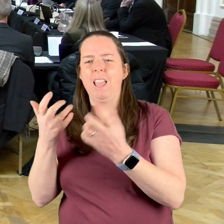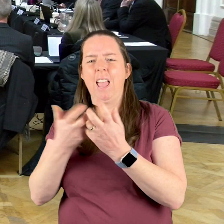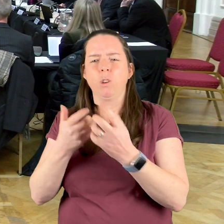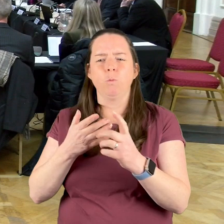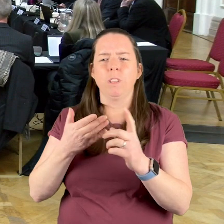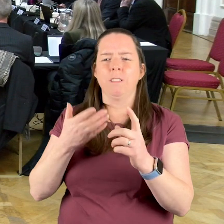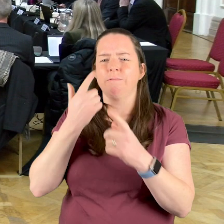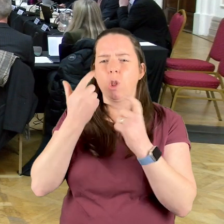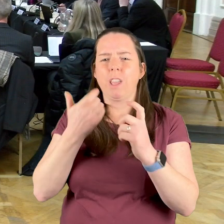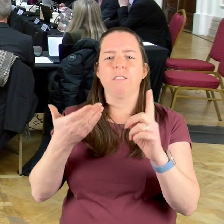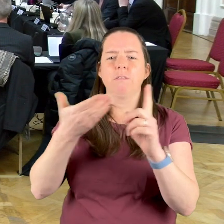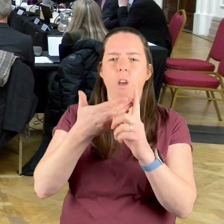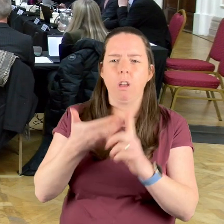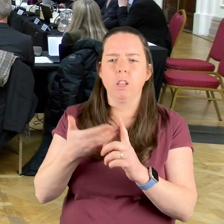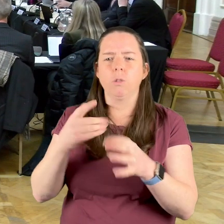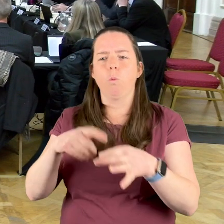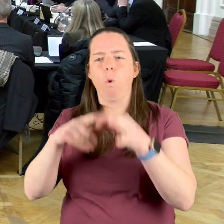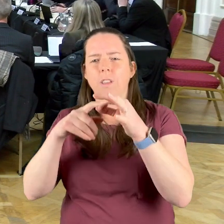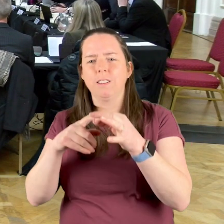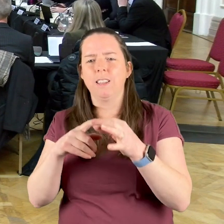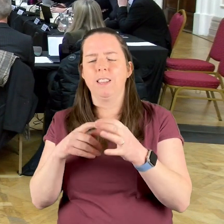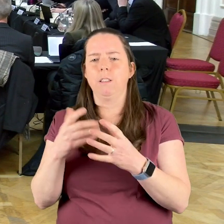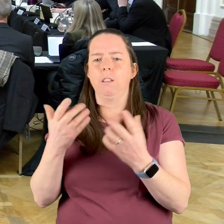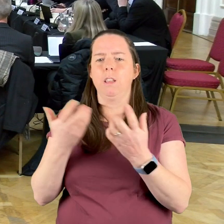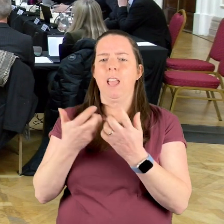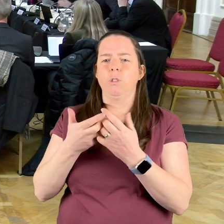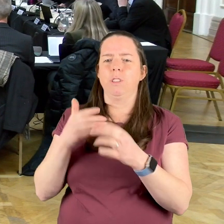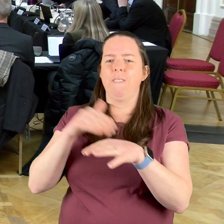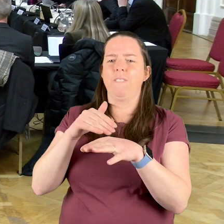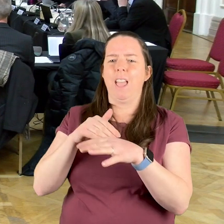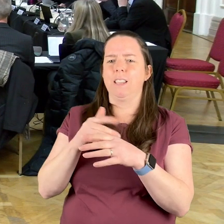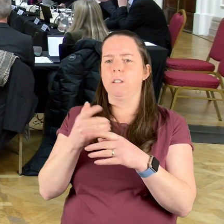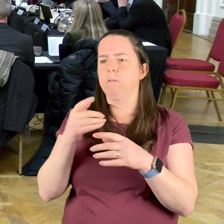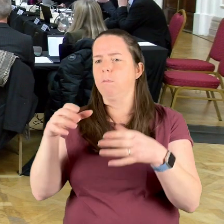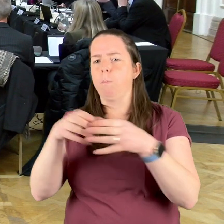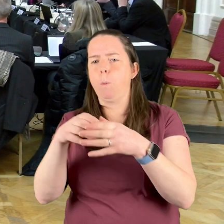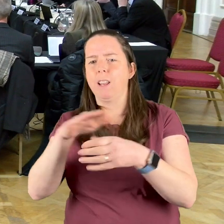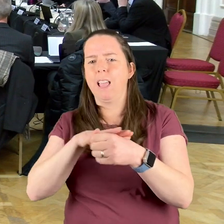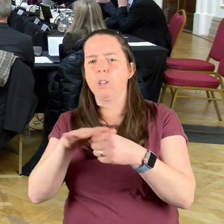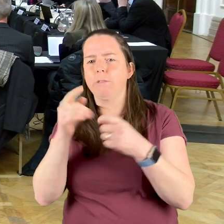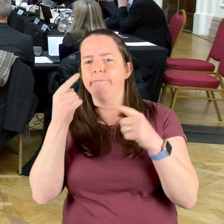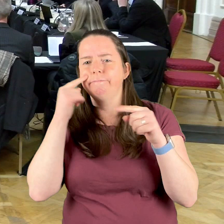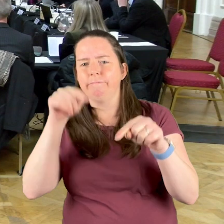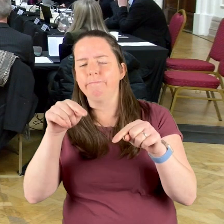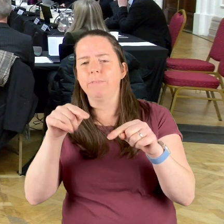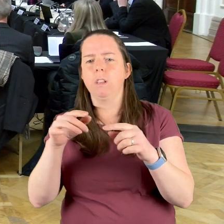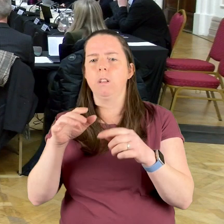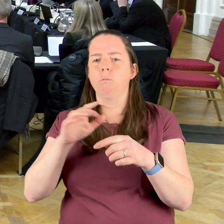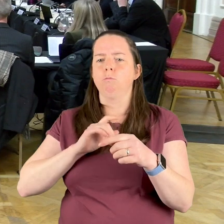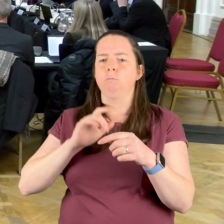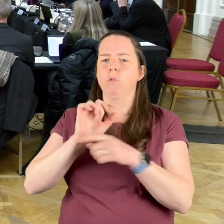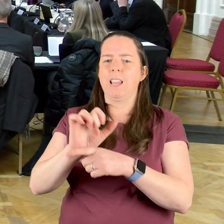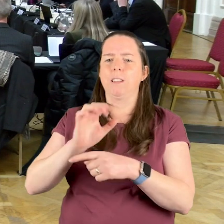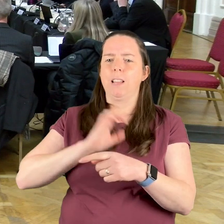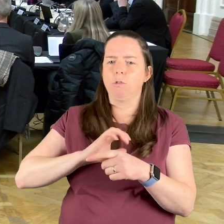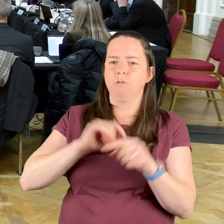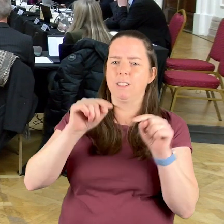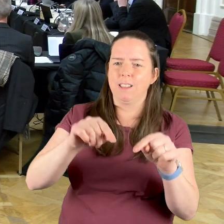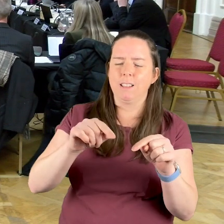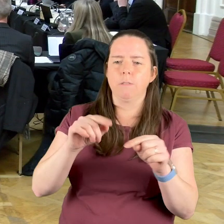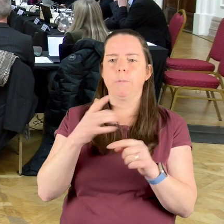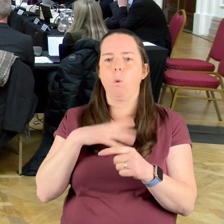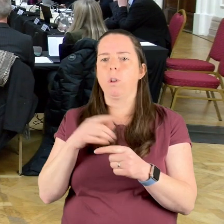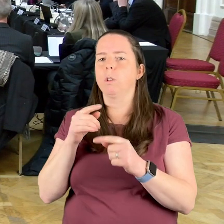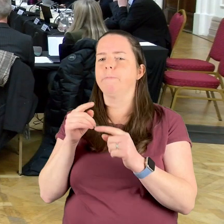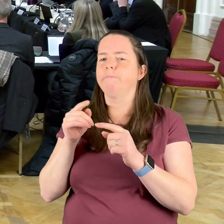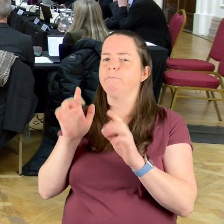at target, not just performance and target or quality, but how does that affect our local population and looking at protective characteristics. But I